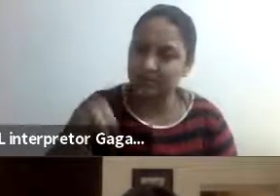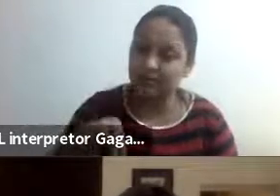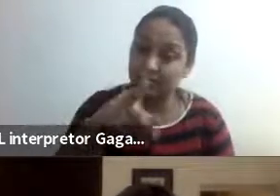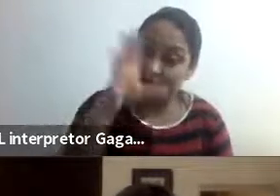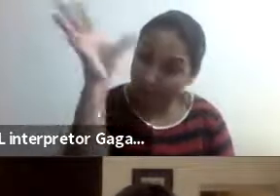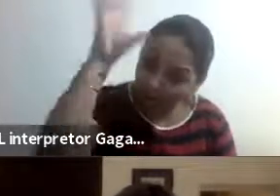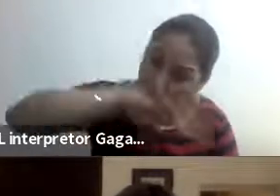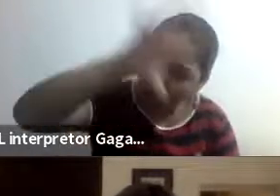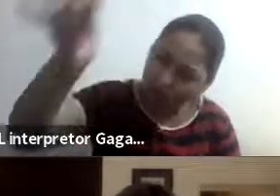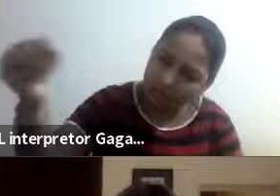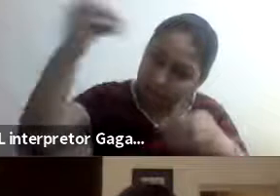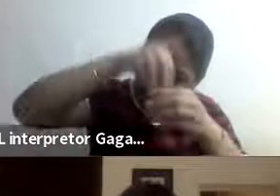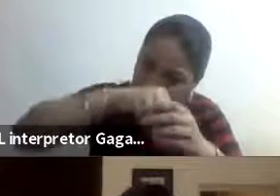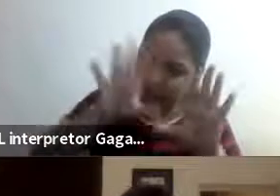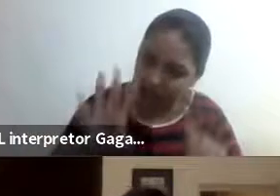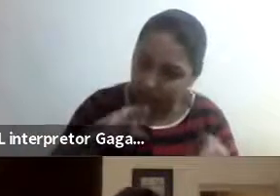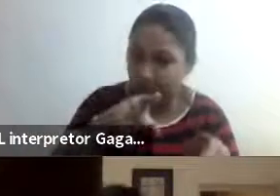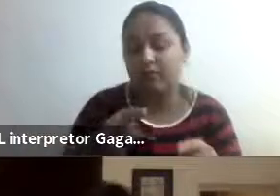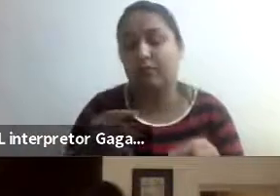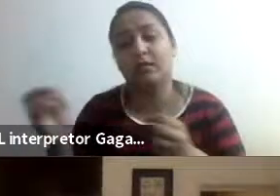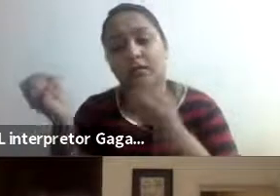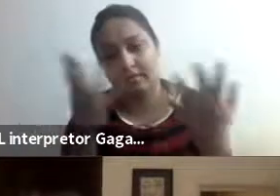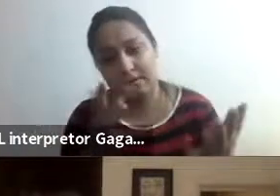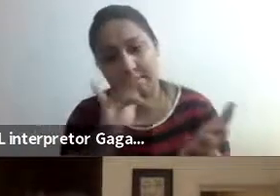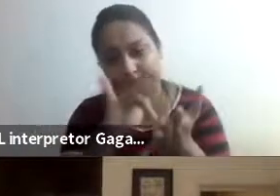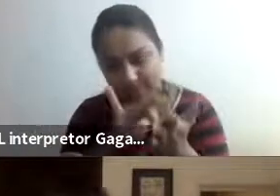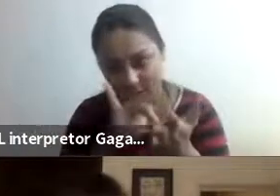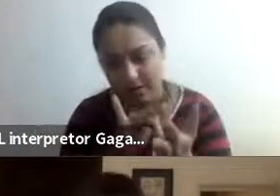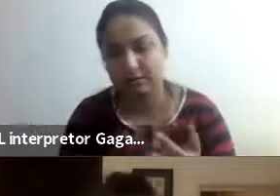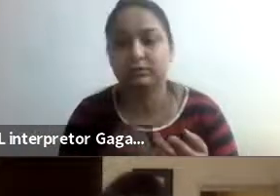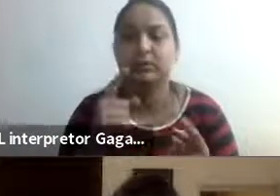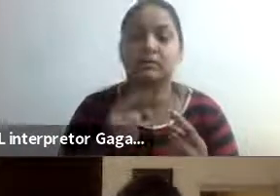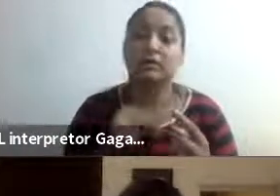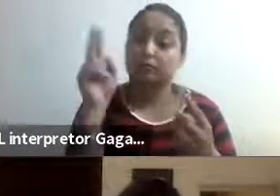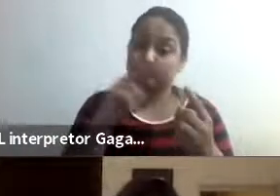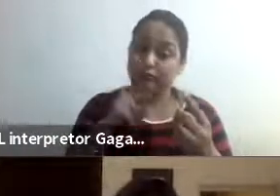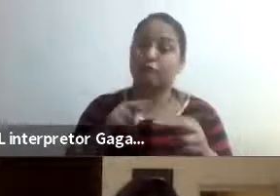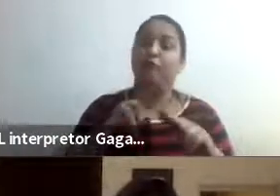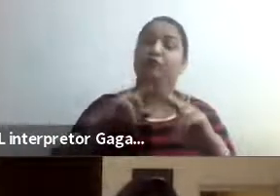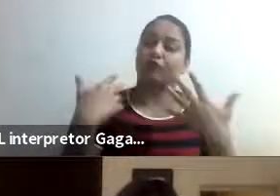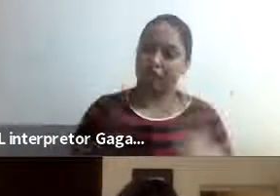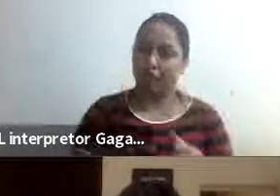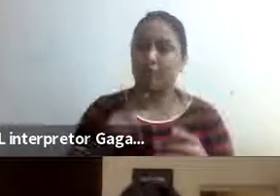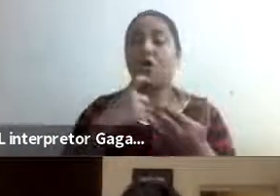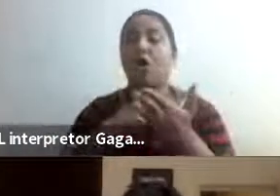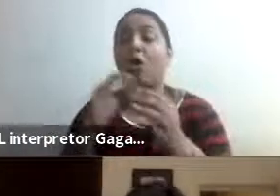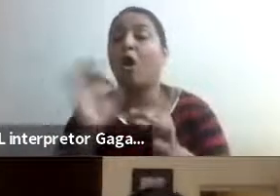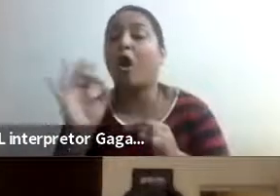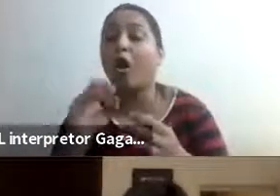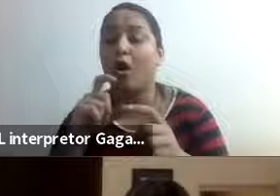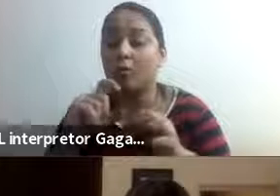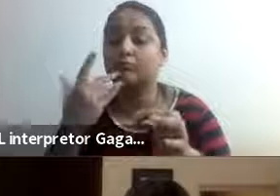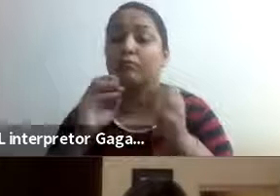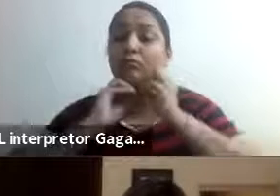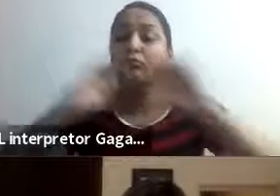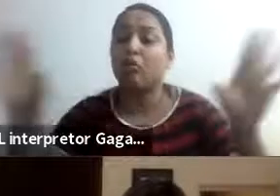of being brought into the fold of, formally producing art. Um,